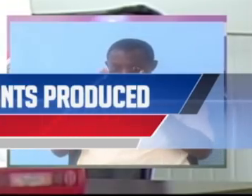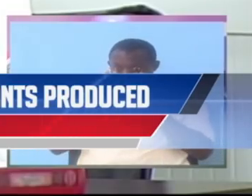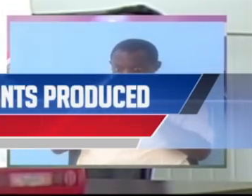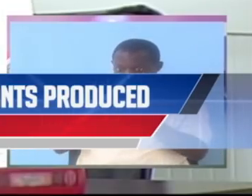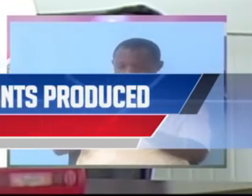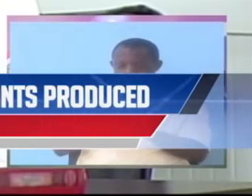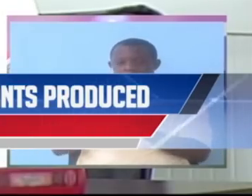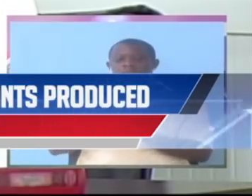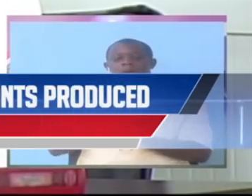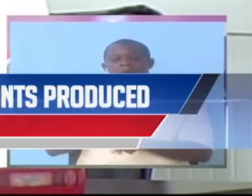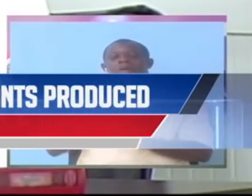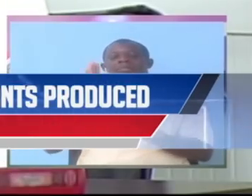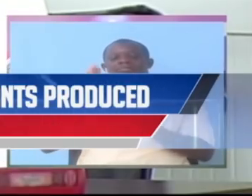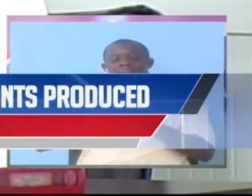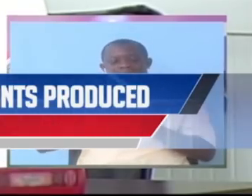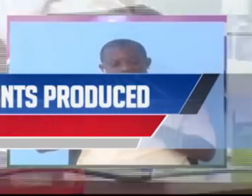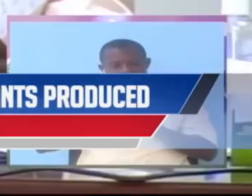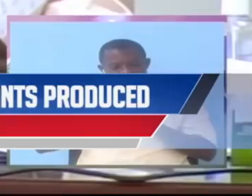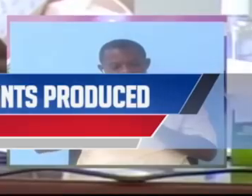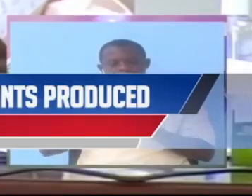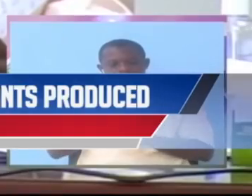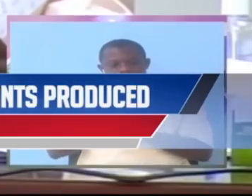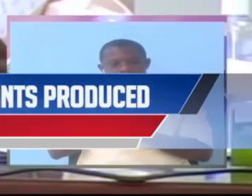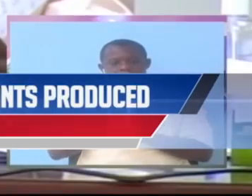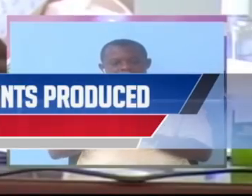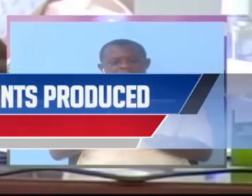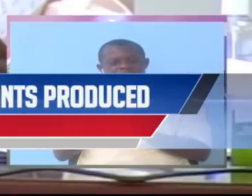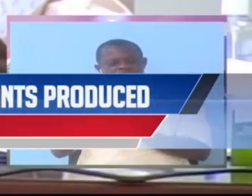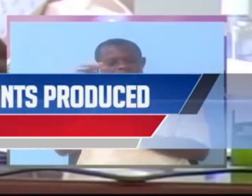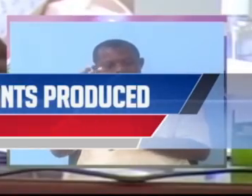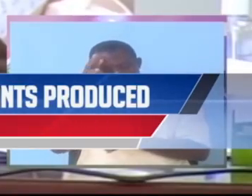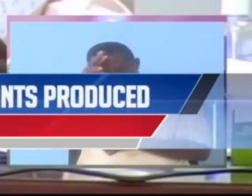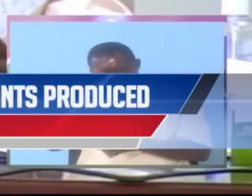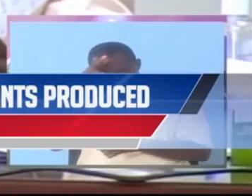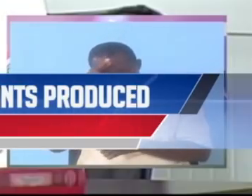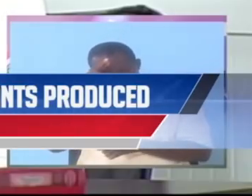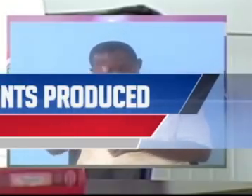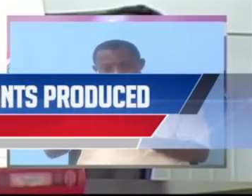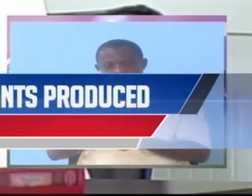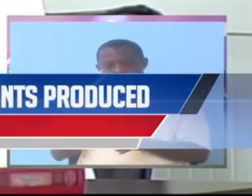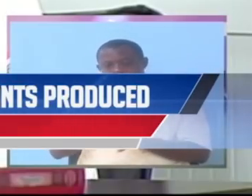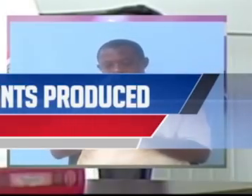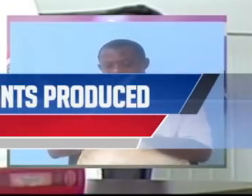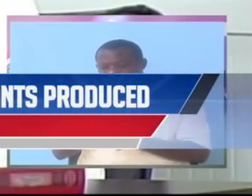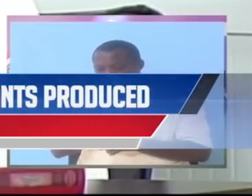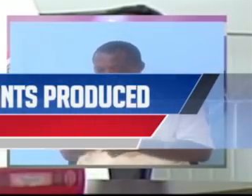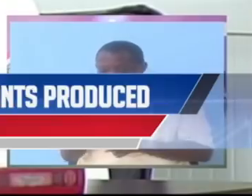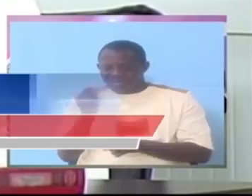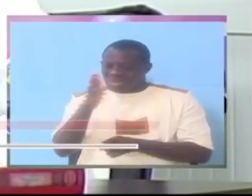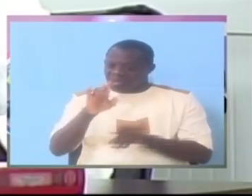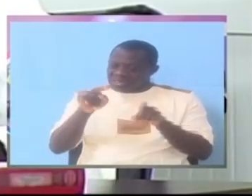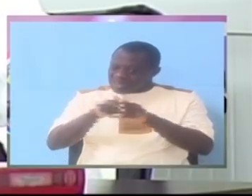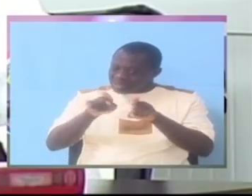yi. I concluded. Ci la sotal ci suma xelat. For some reason. That this may be the same